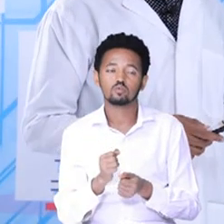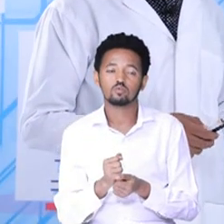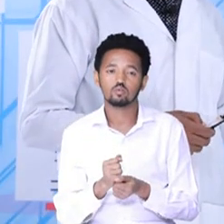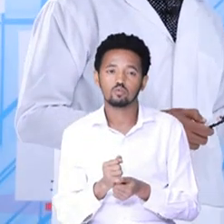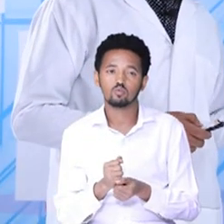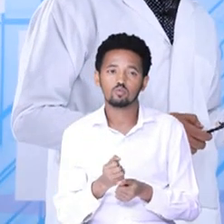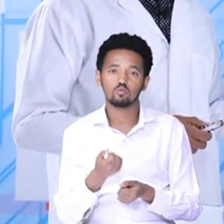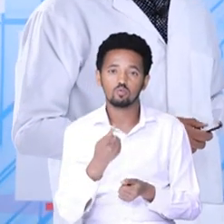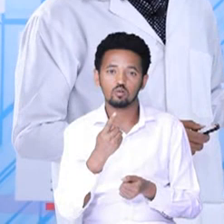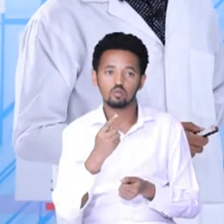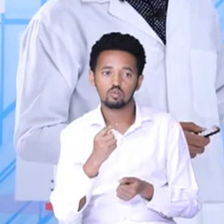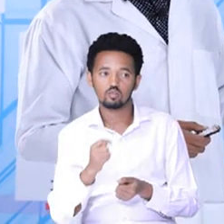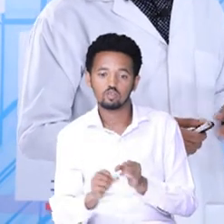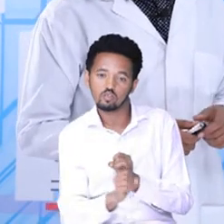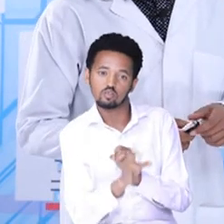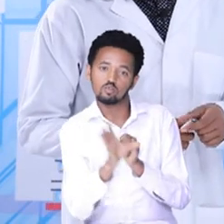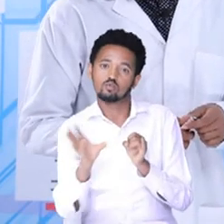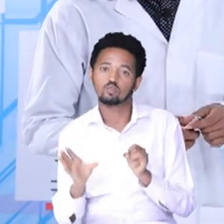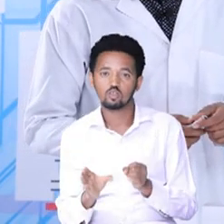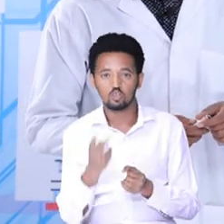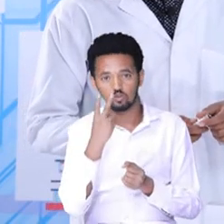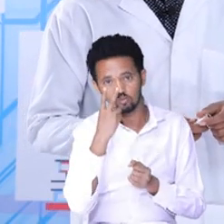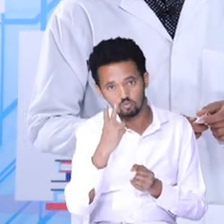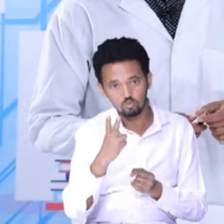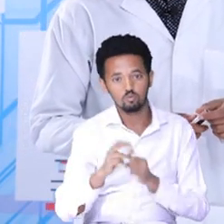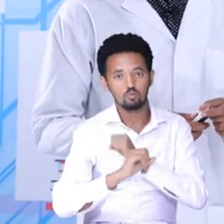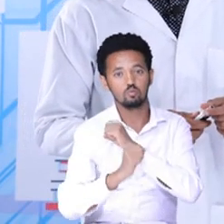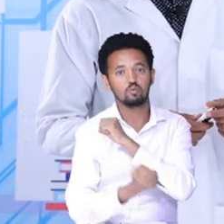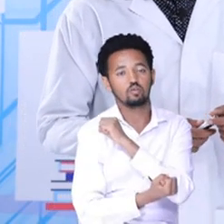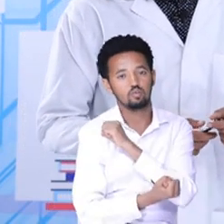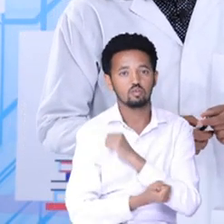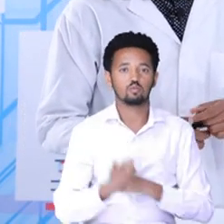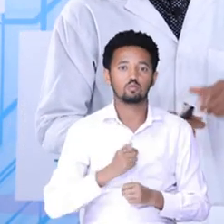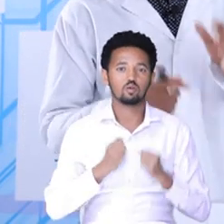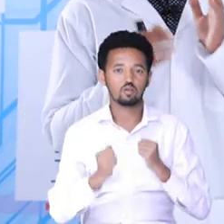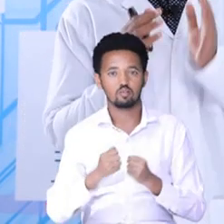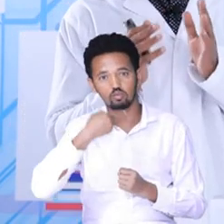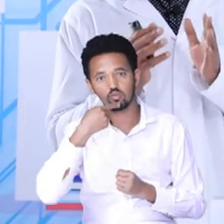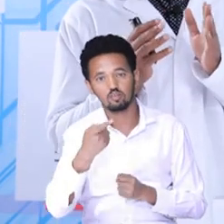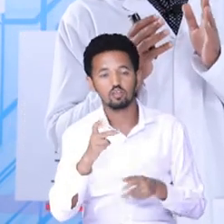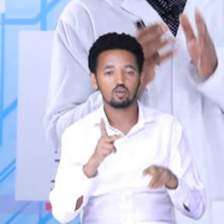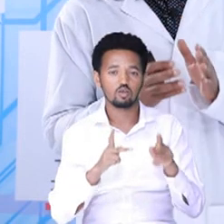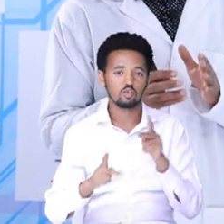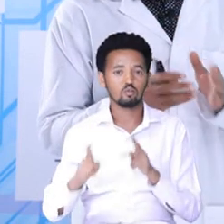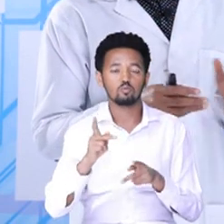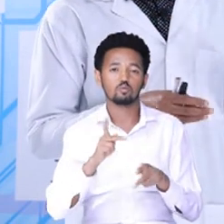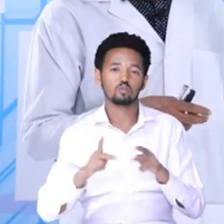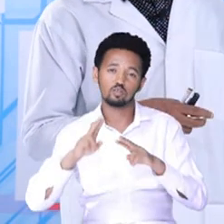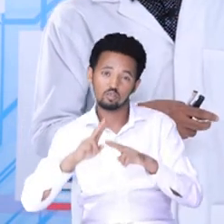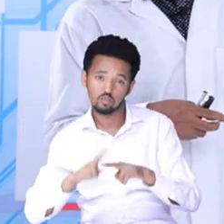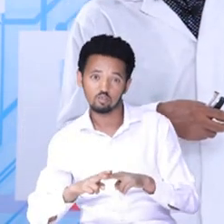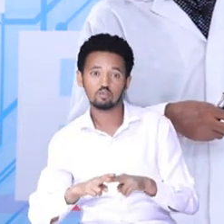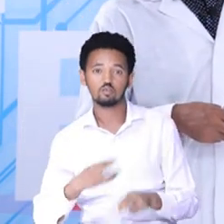By taking into consideration these two bases, we can say that the Ethiopian population settlement